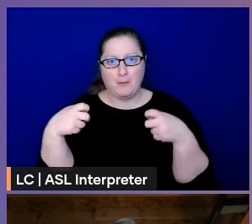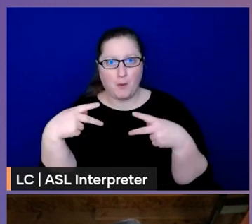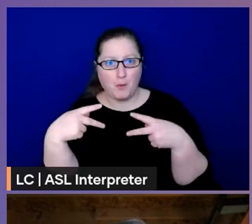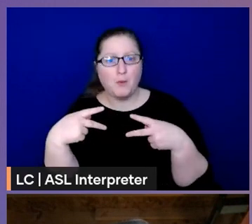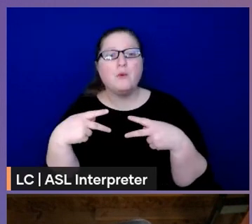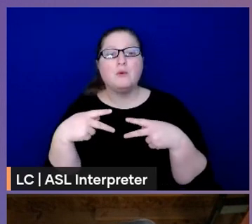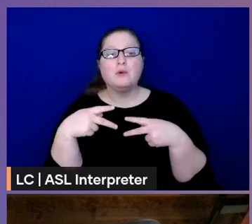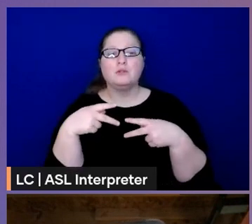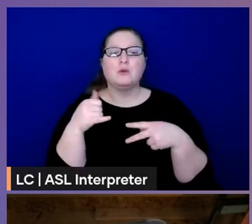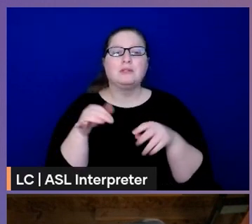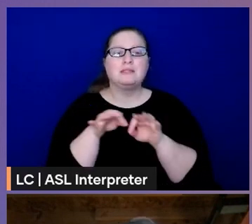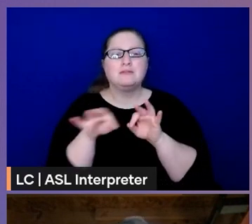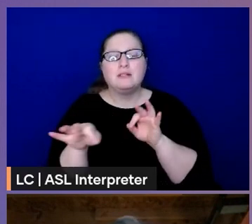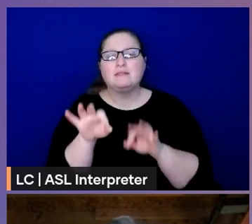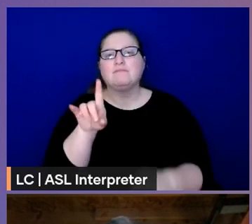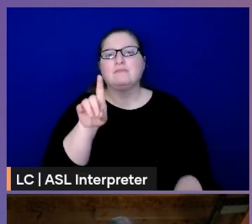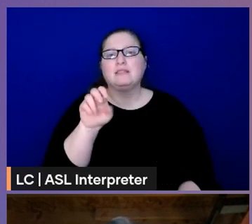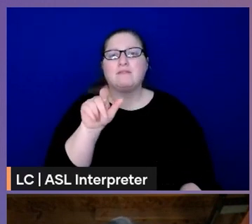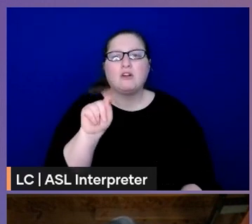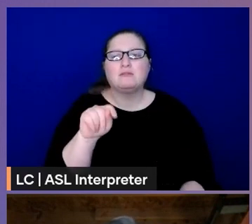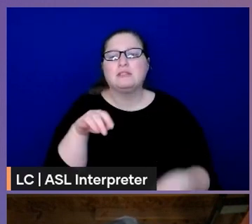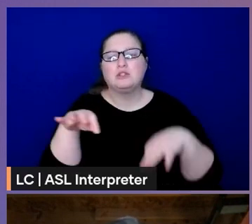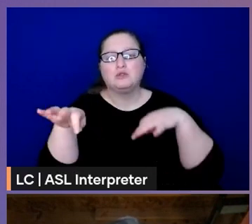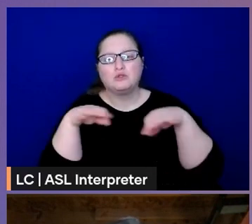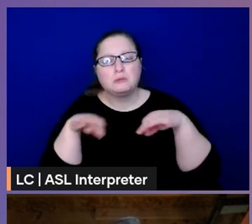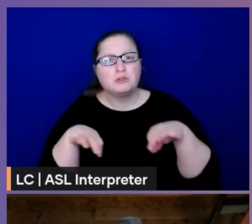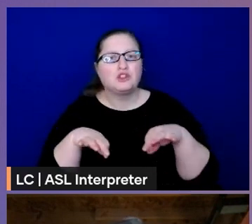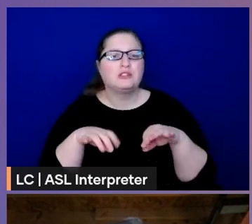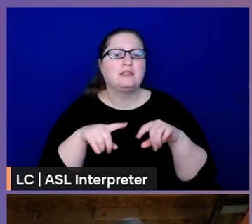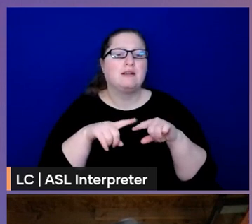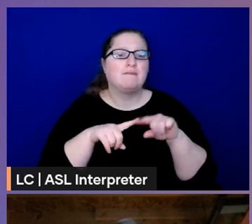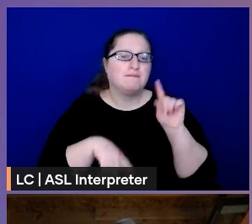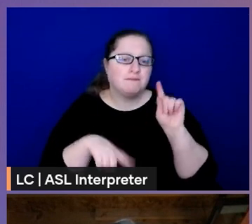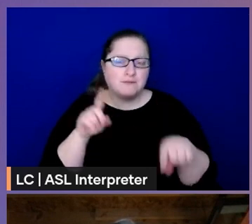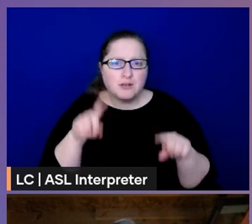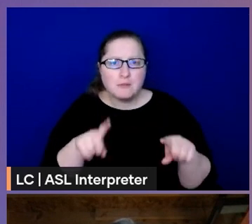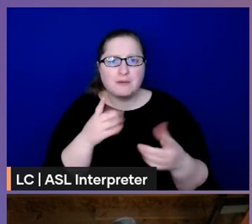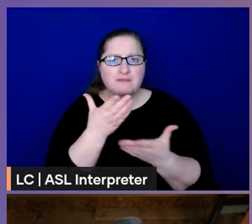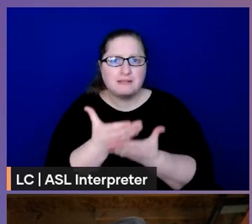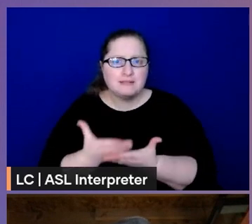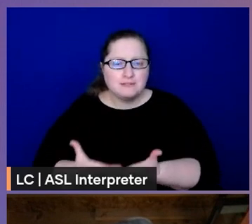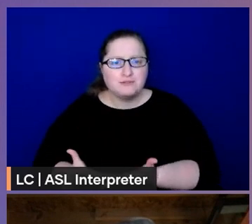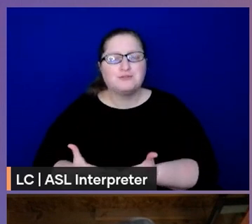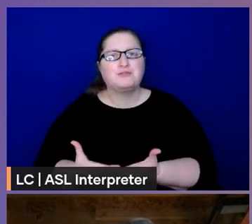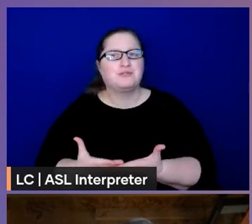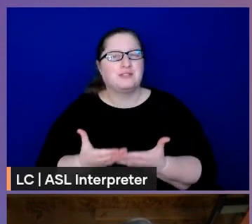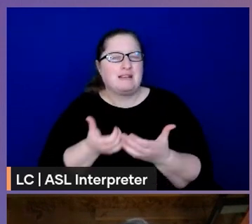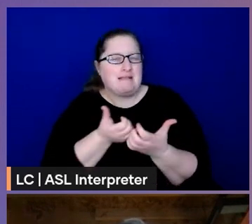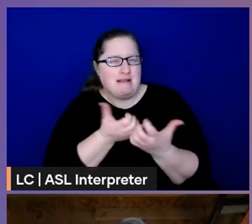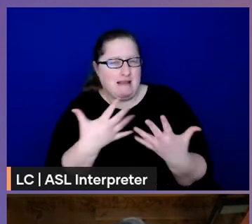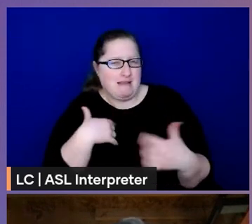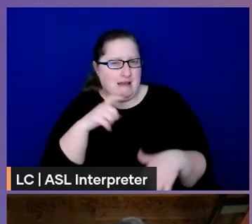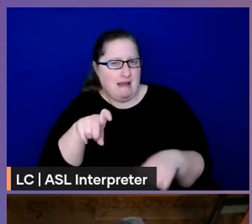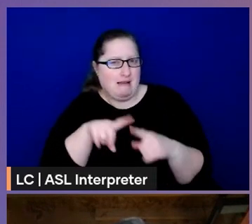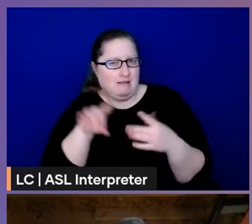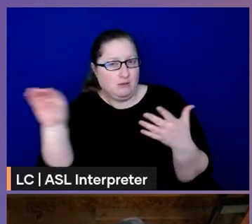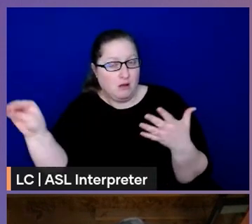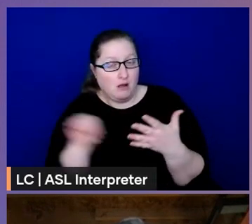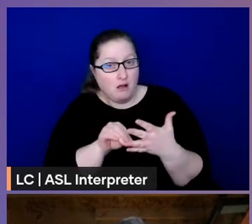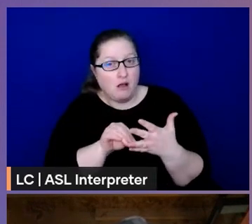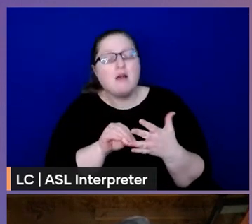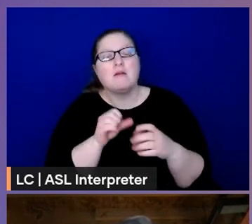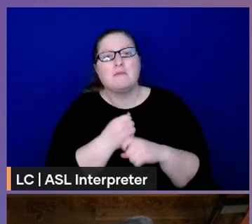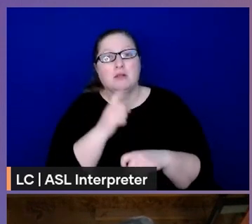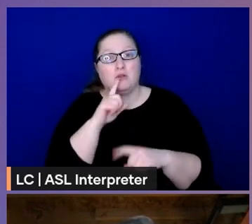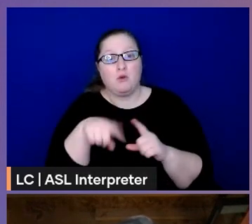defaults, descriptions, variable validations, anything that I need to put in there to ensure that when I